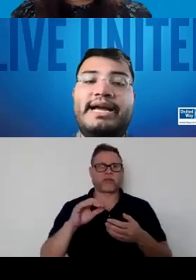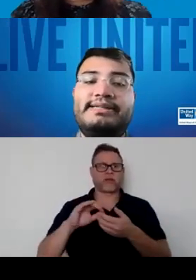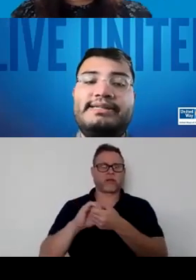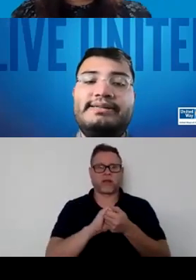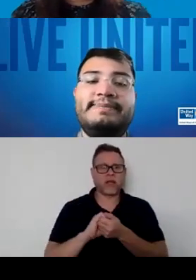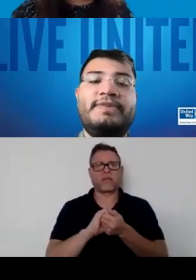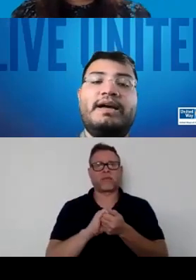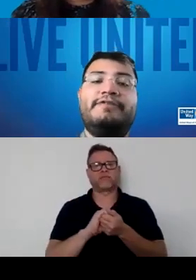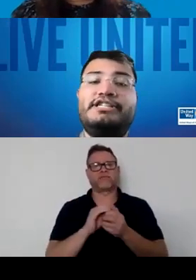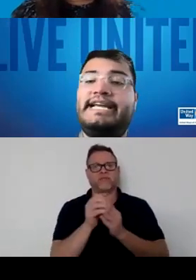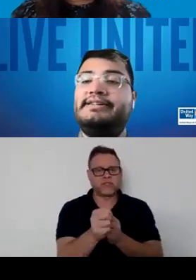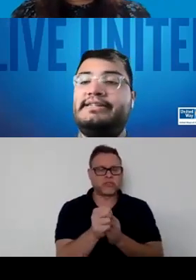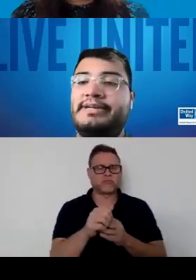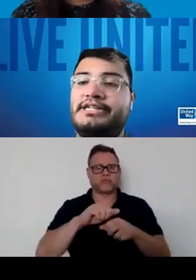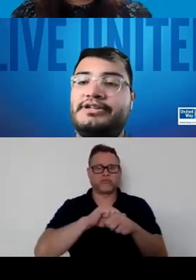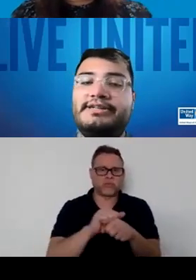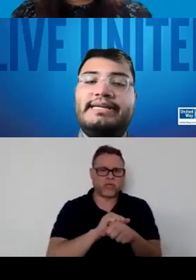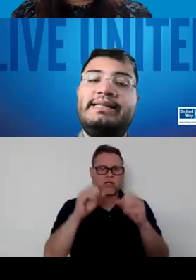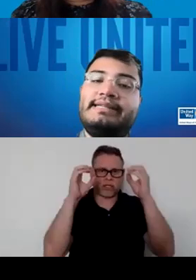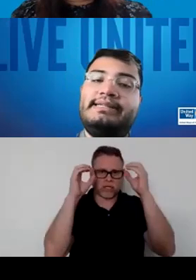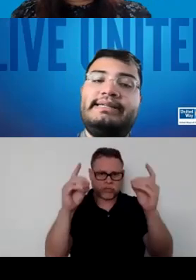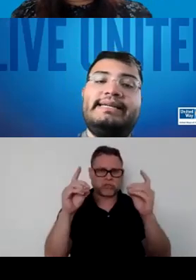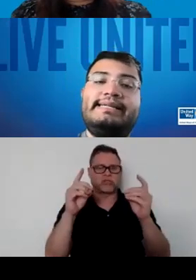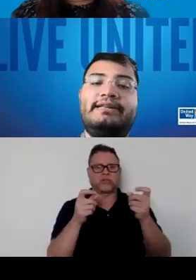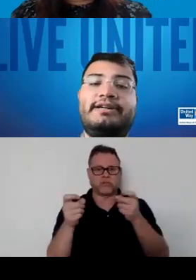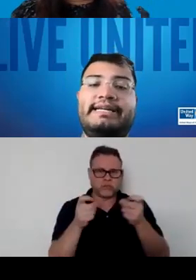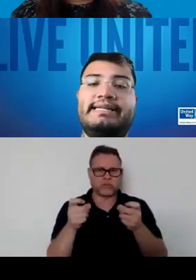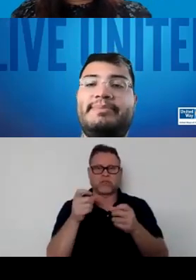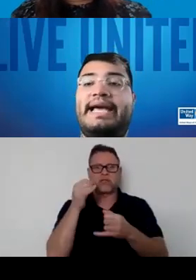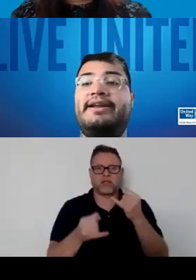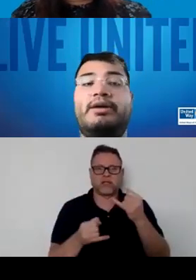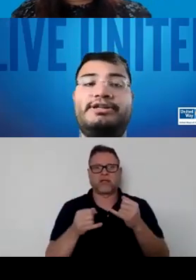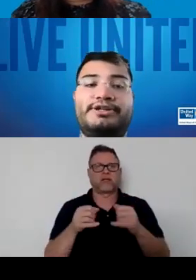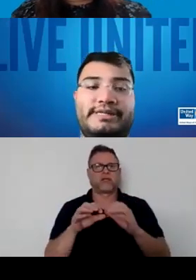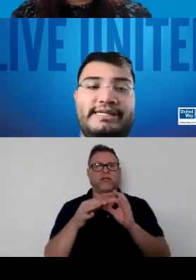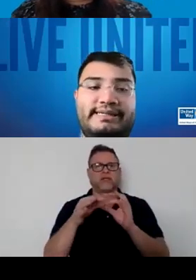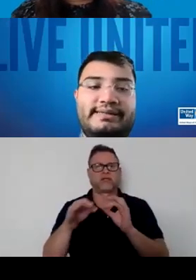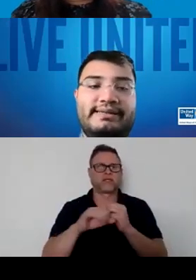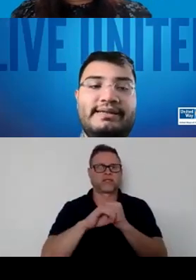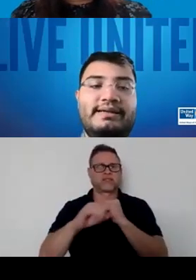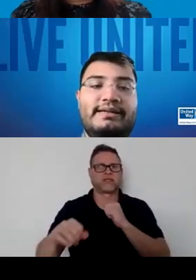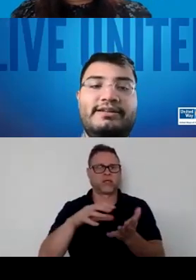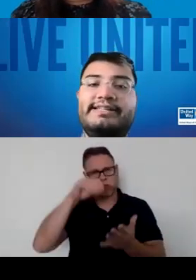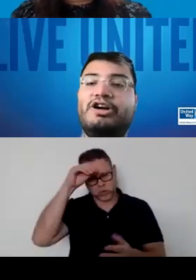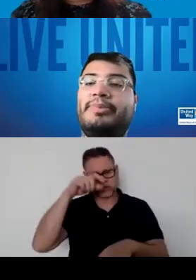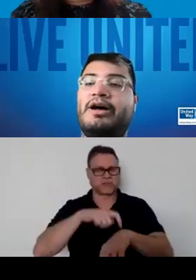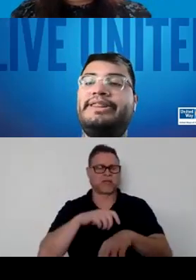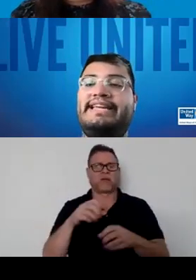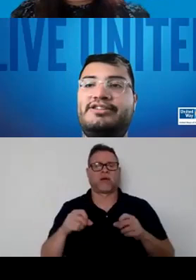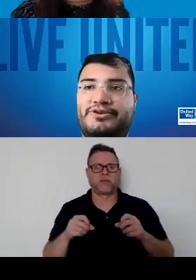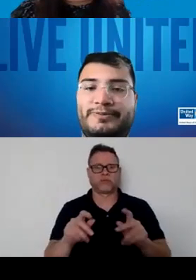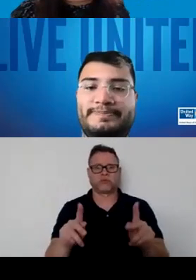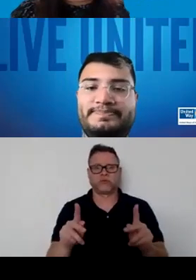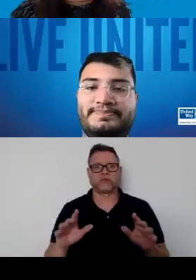and practices for educators and administrators, and lastly, extended learning time and opportunities. So let's talk about what